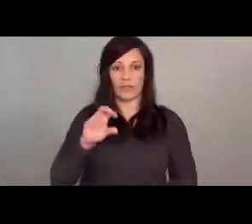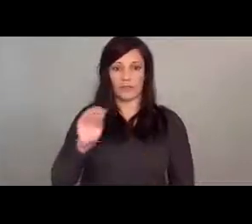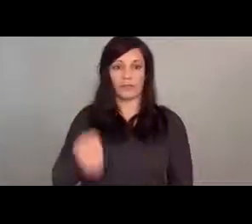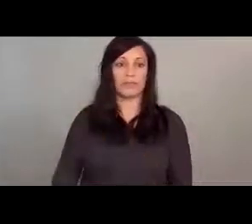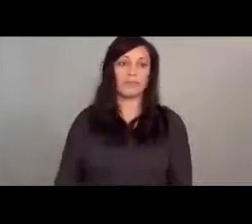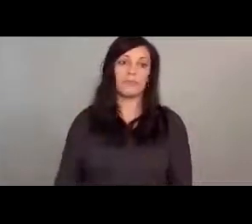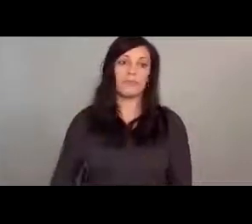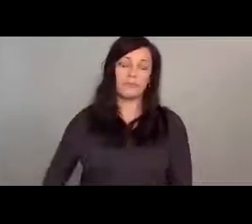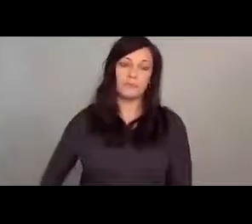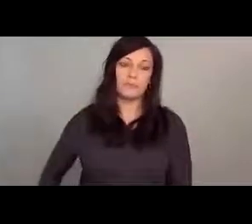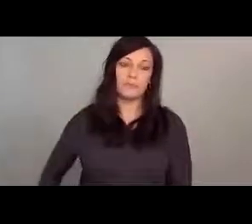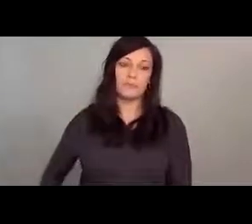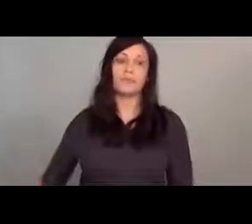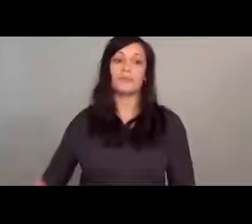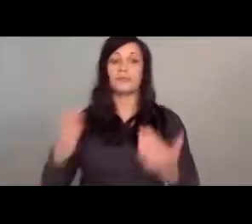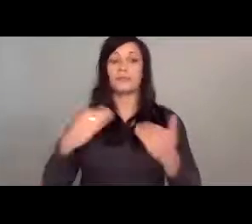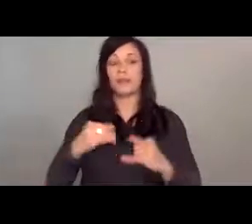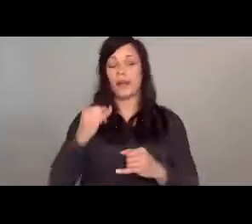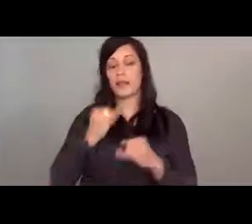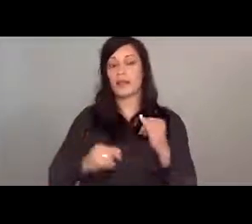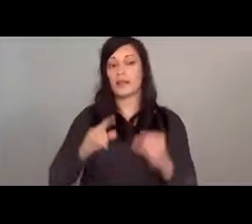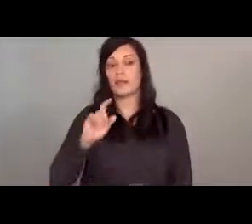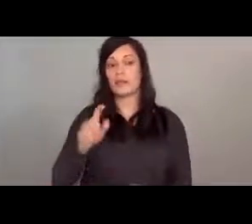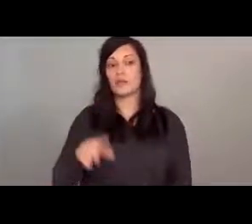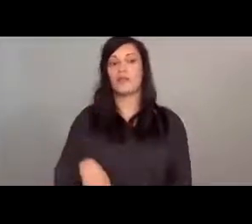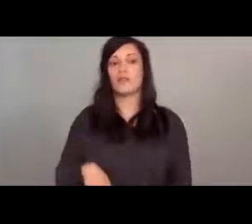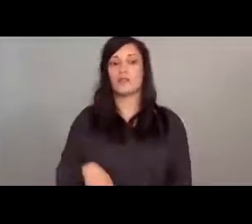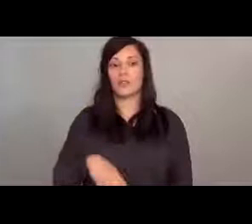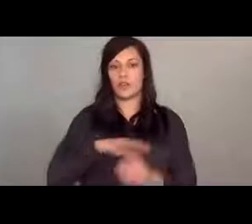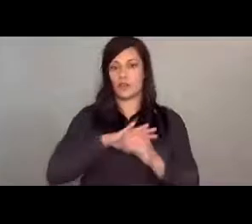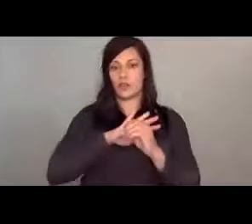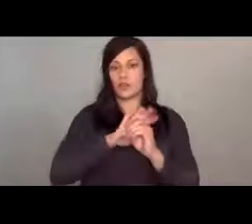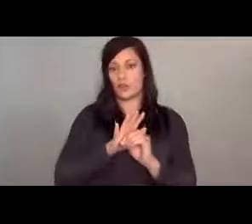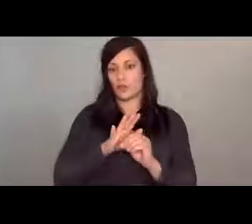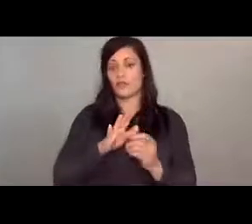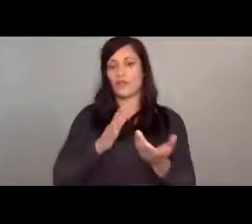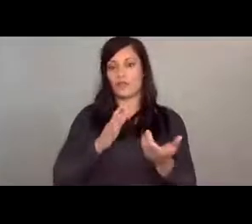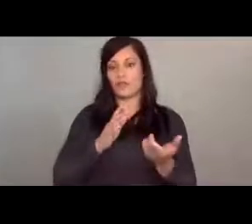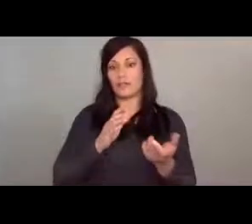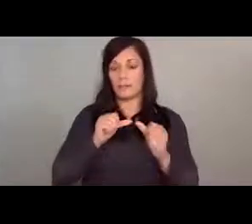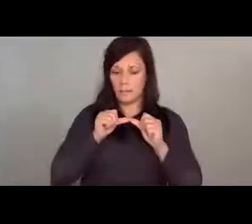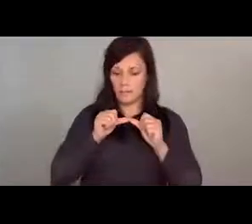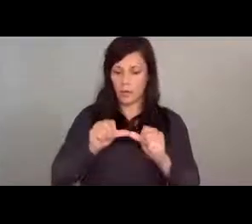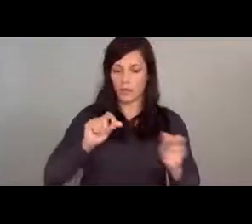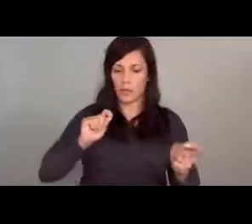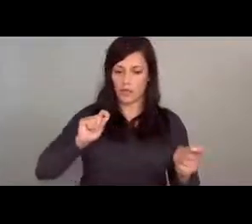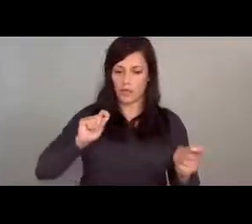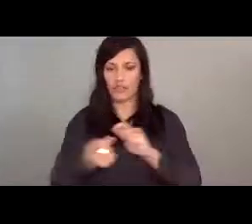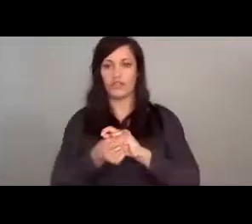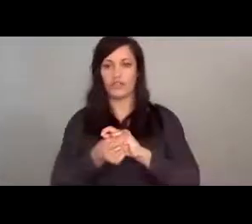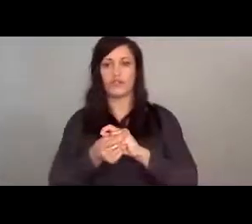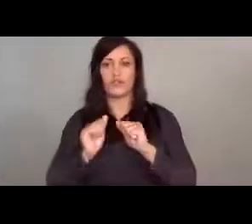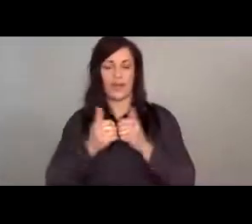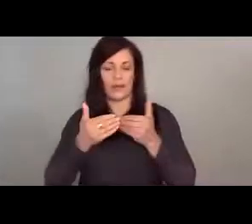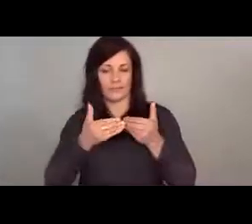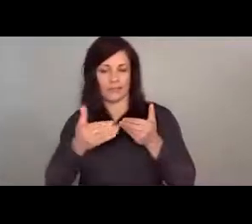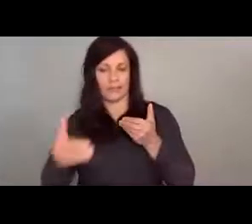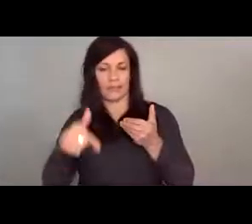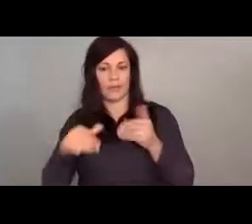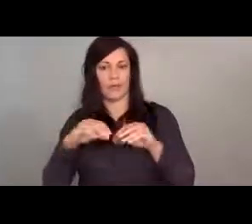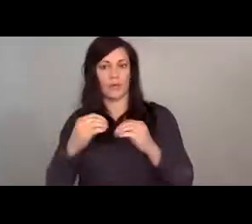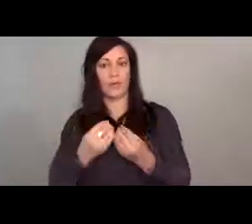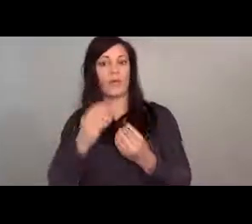And then the last question is, the COVID-19 permanently shifted the way that our organization plans to deliver